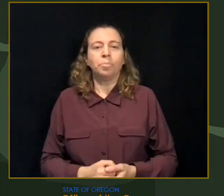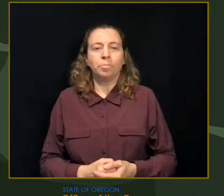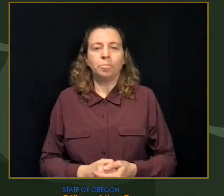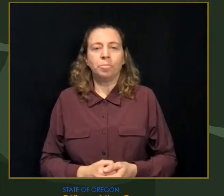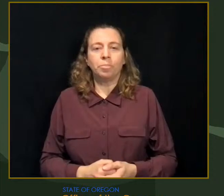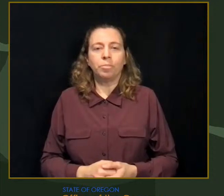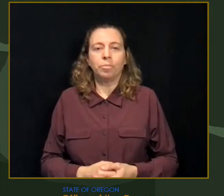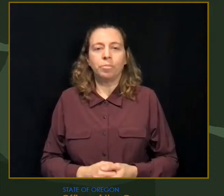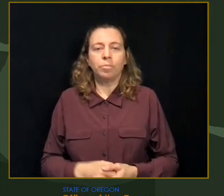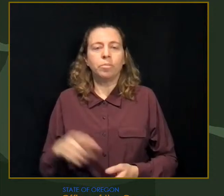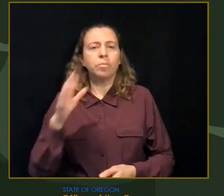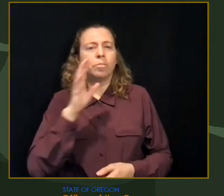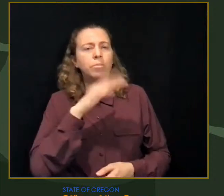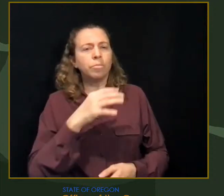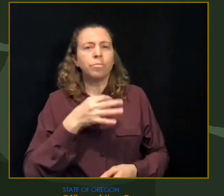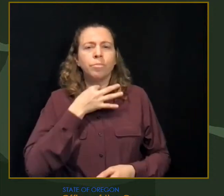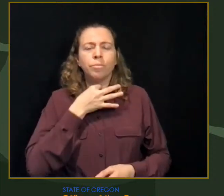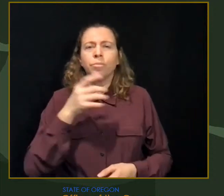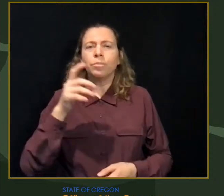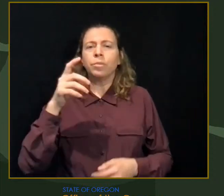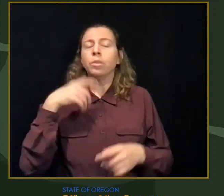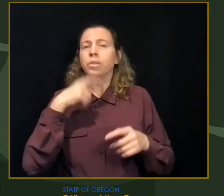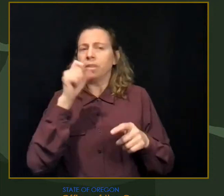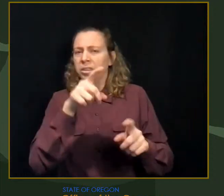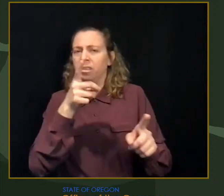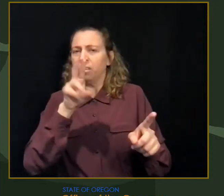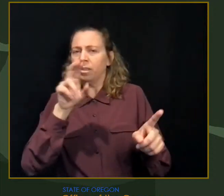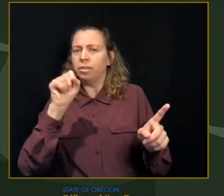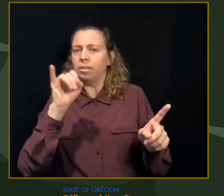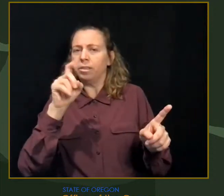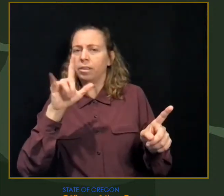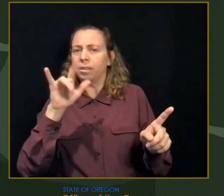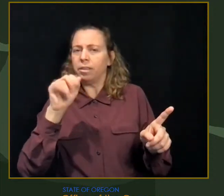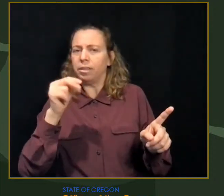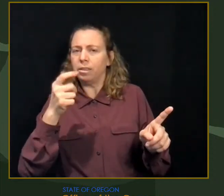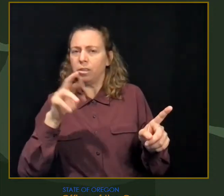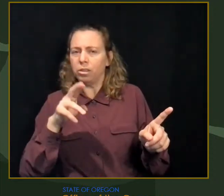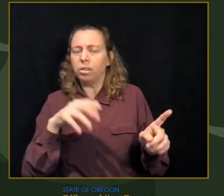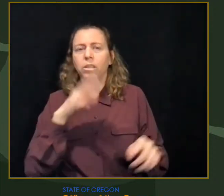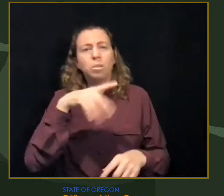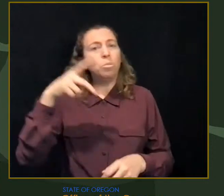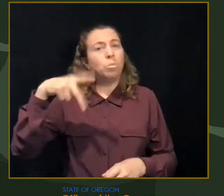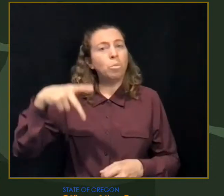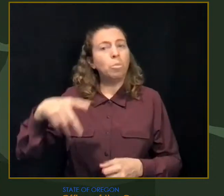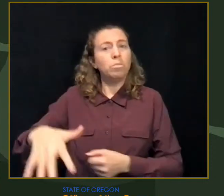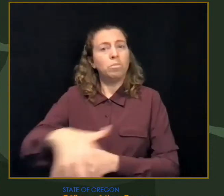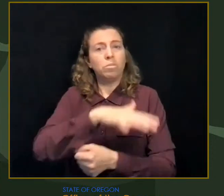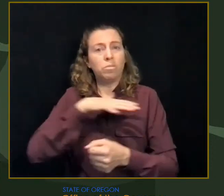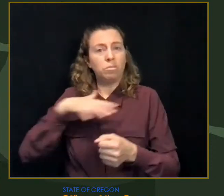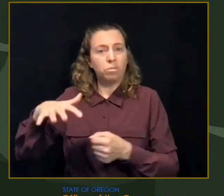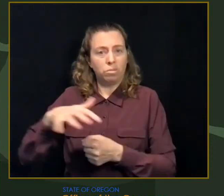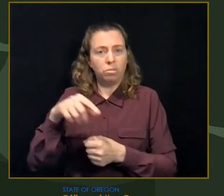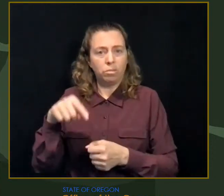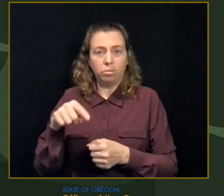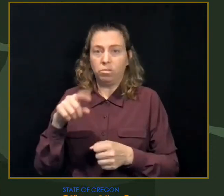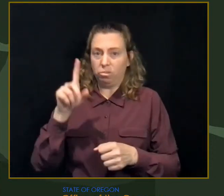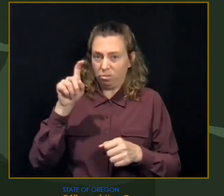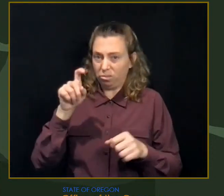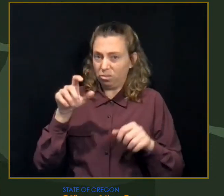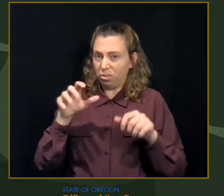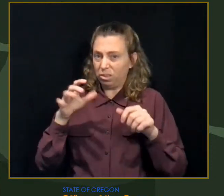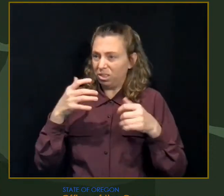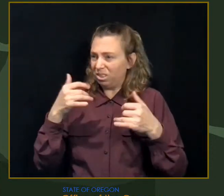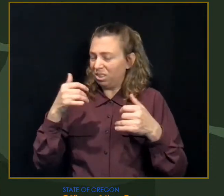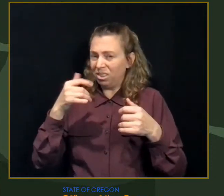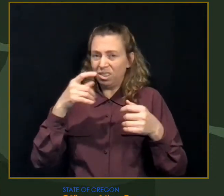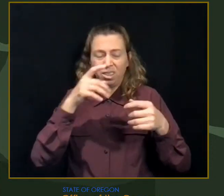Seidlinger. In the metro area, it's still difficult for a lot of people to find an appointment. At what point are many primary